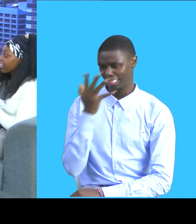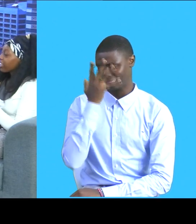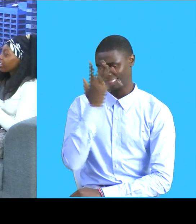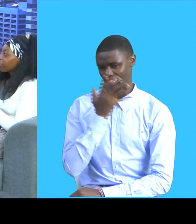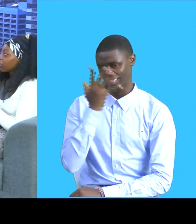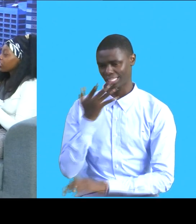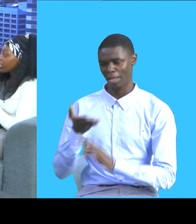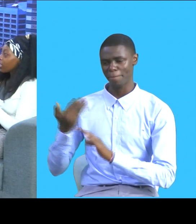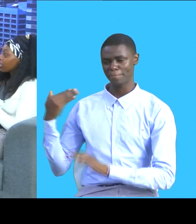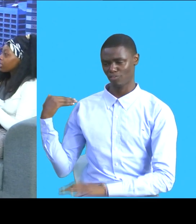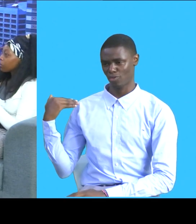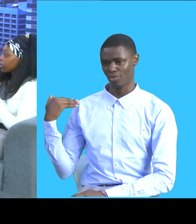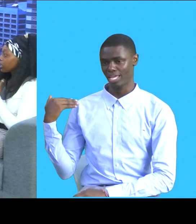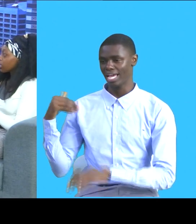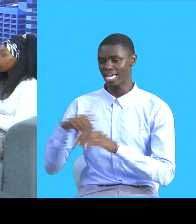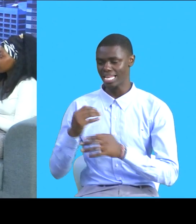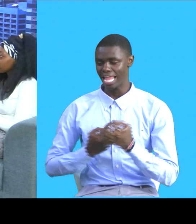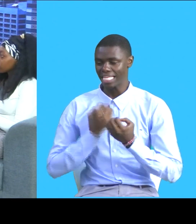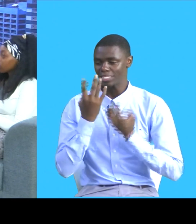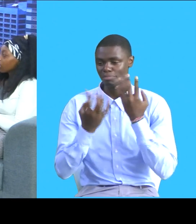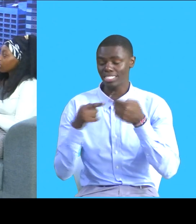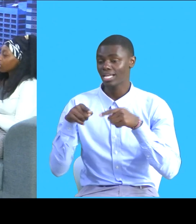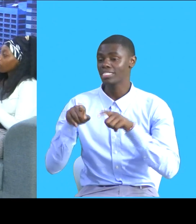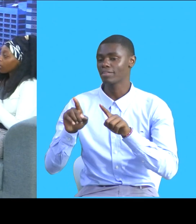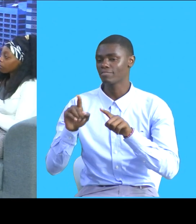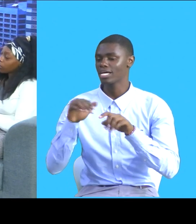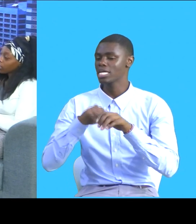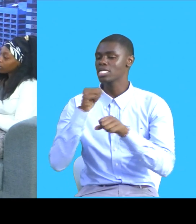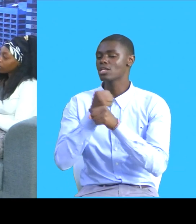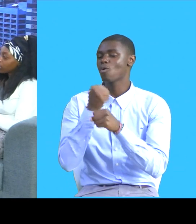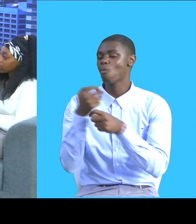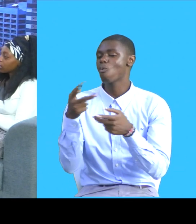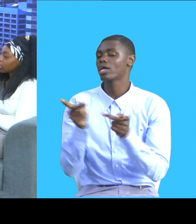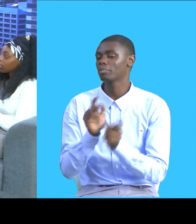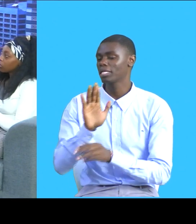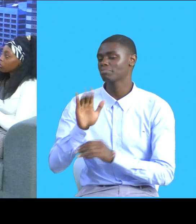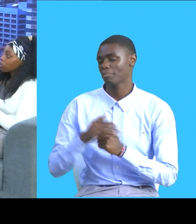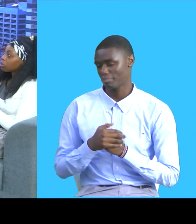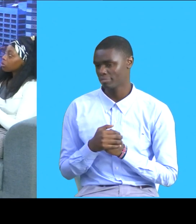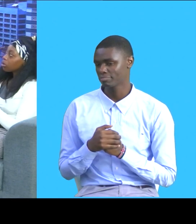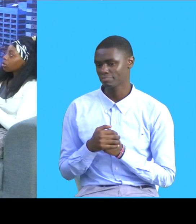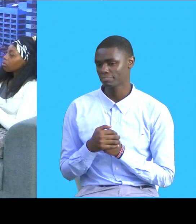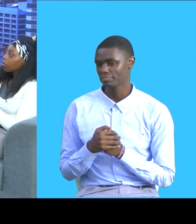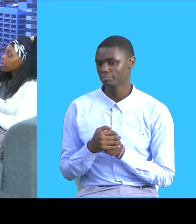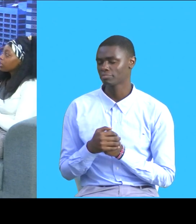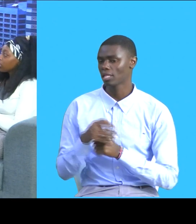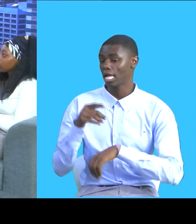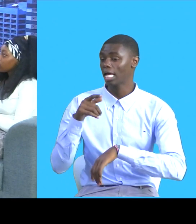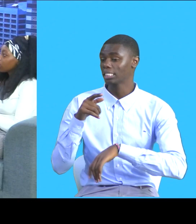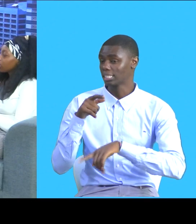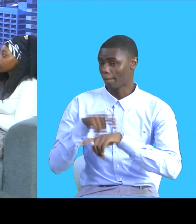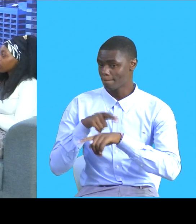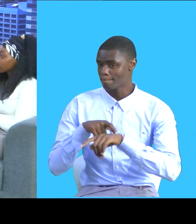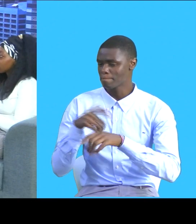shy, very shy in expressing herself in her working place. So the moment